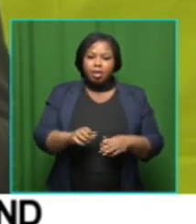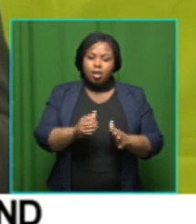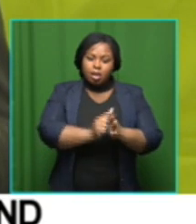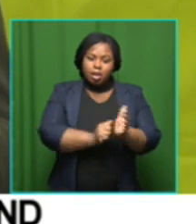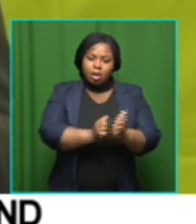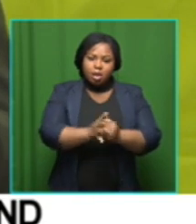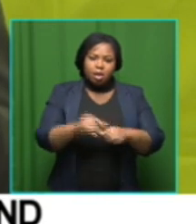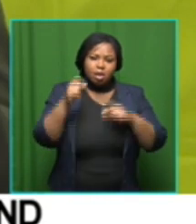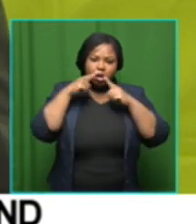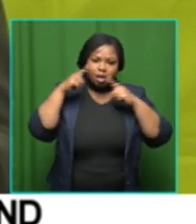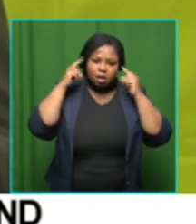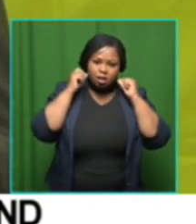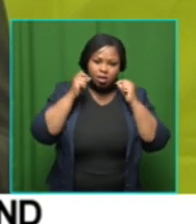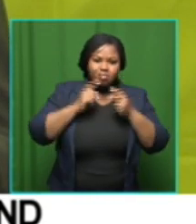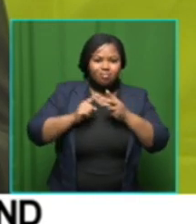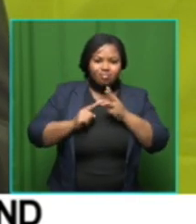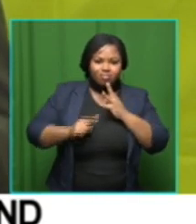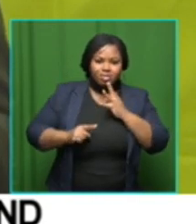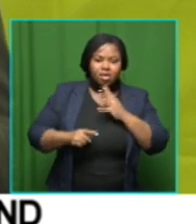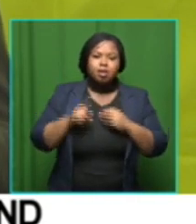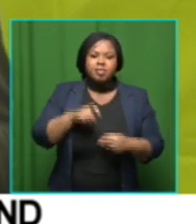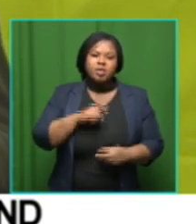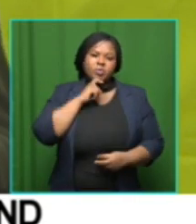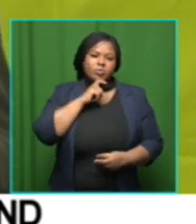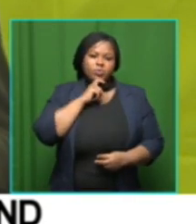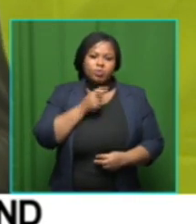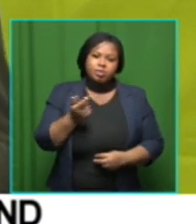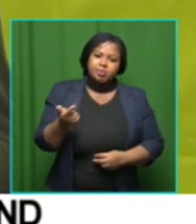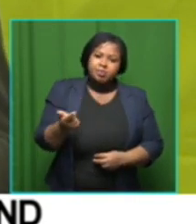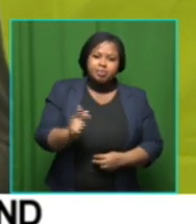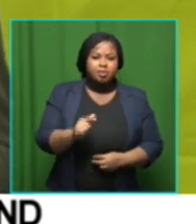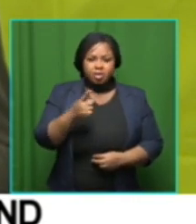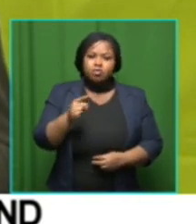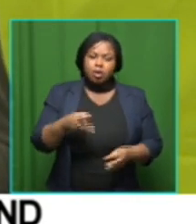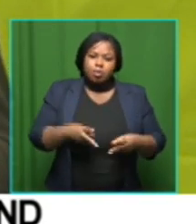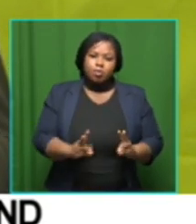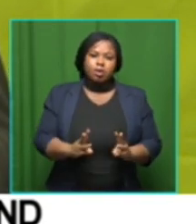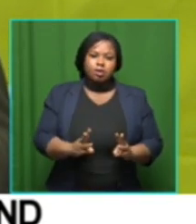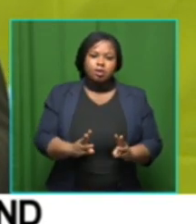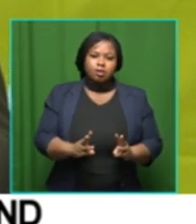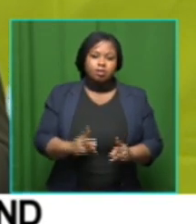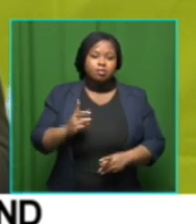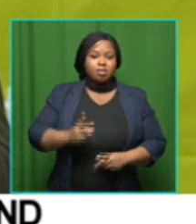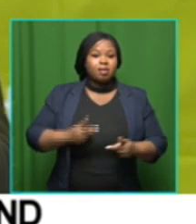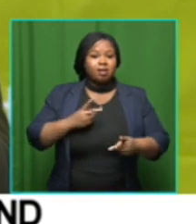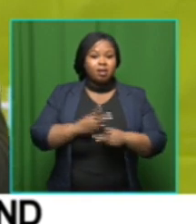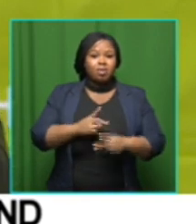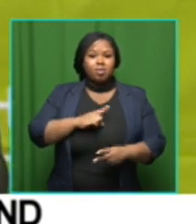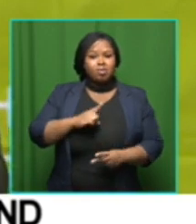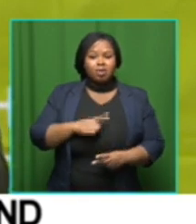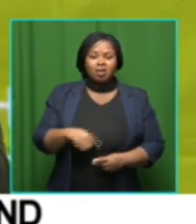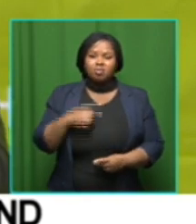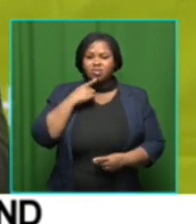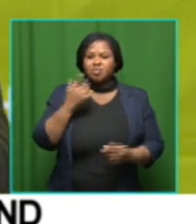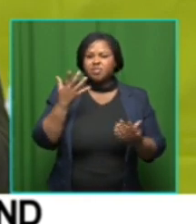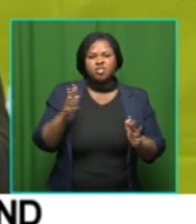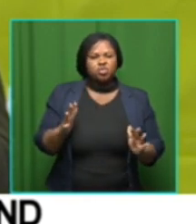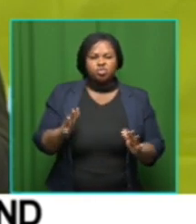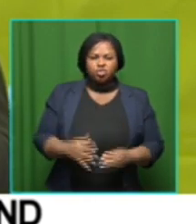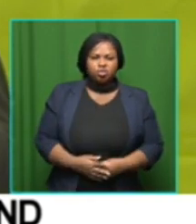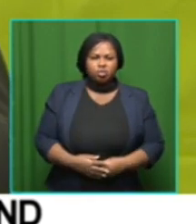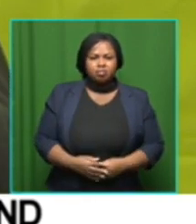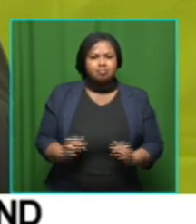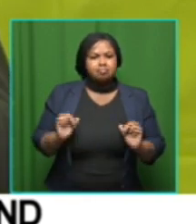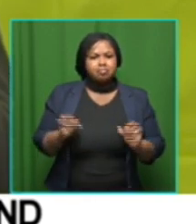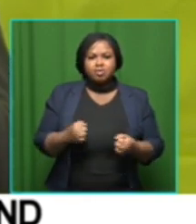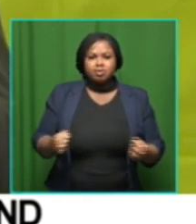used and it's correctly used at different points. Because we also have to mention, I'll mention this, that there's no way that we can be able to